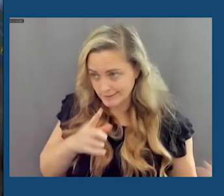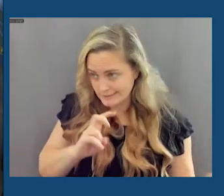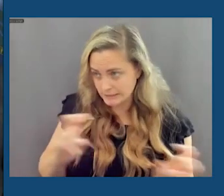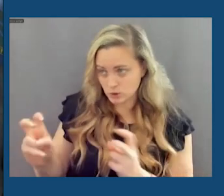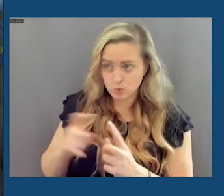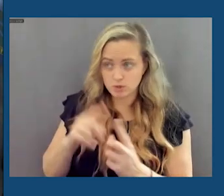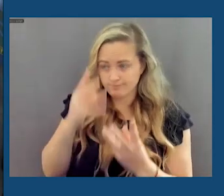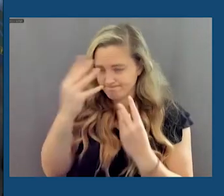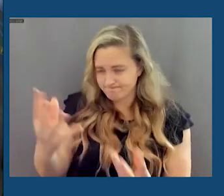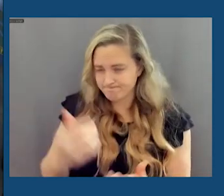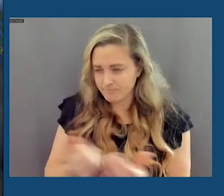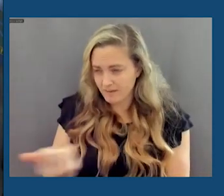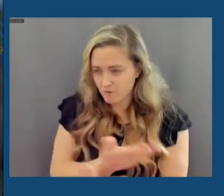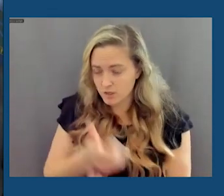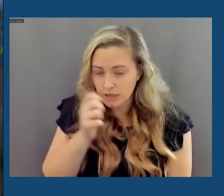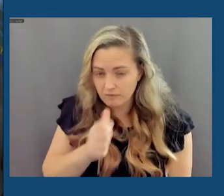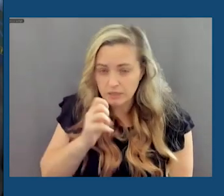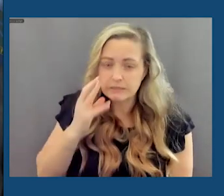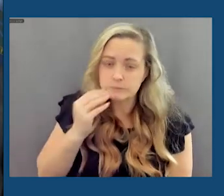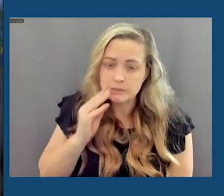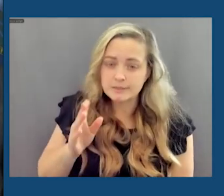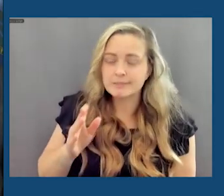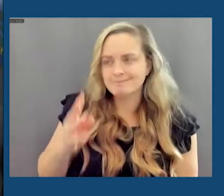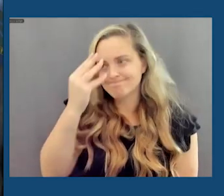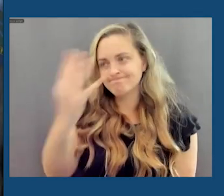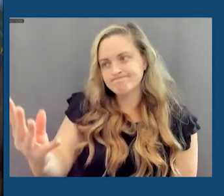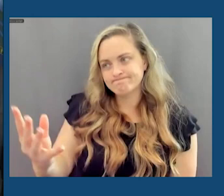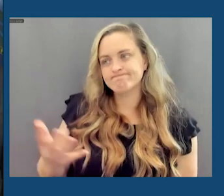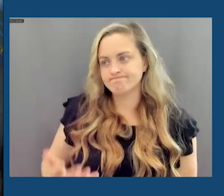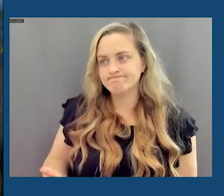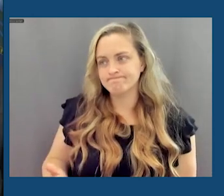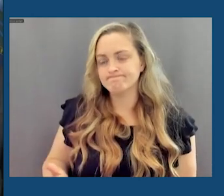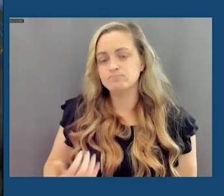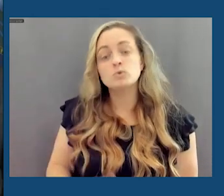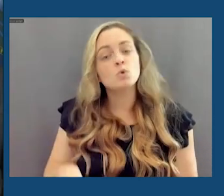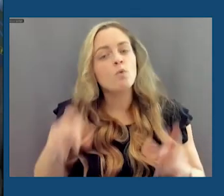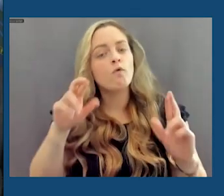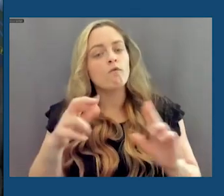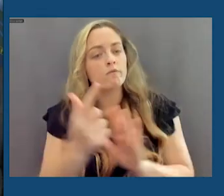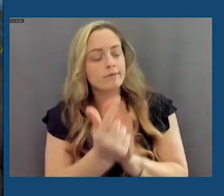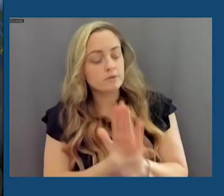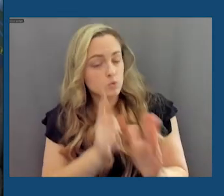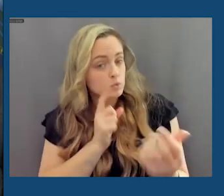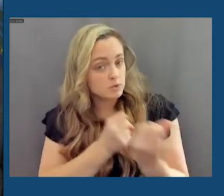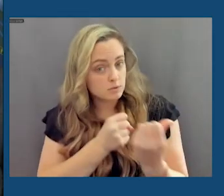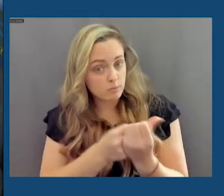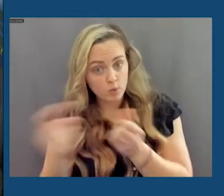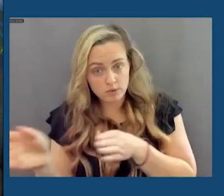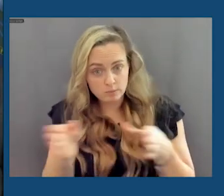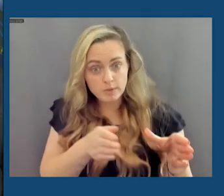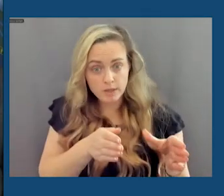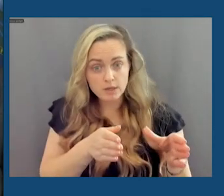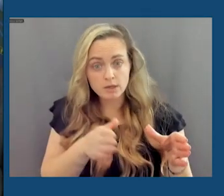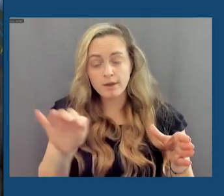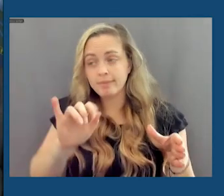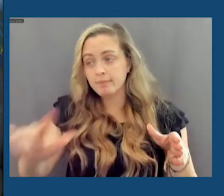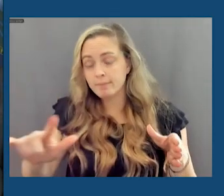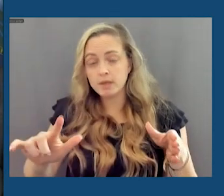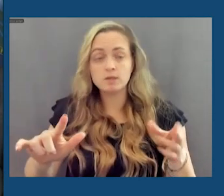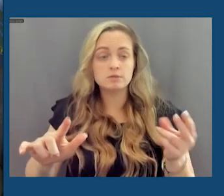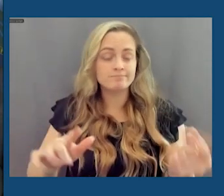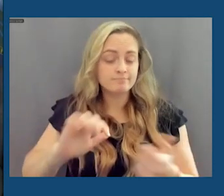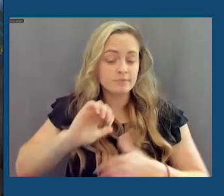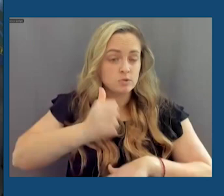issue every single day. We hope the legislature will support our governor's plan and the bills in the front of the